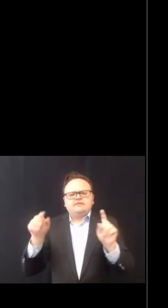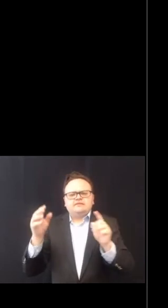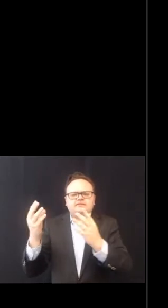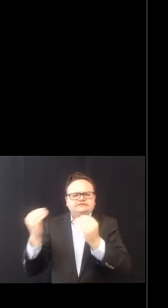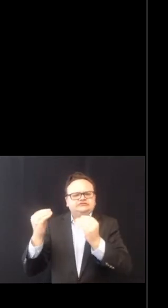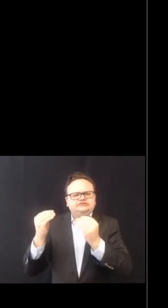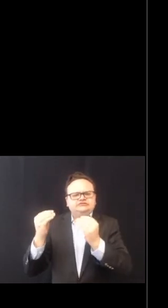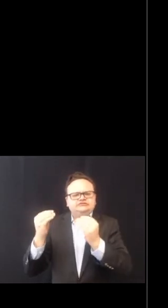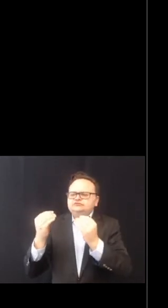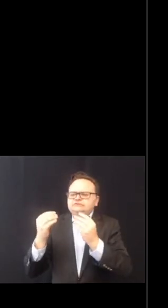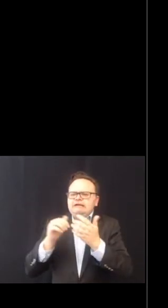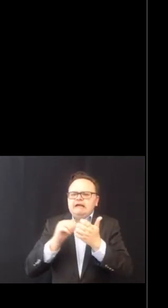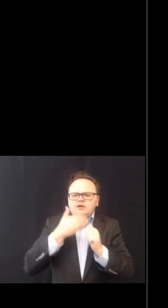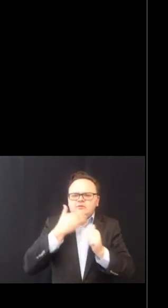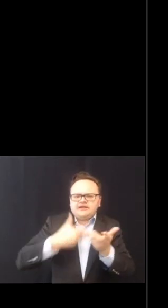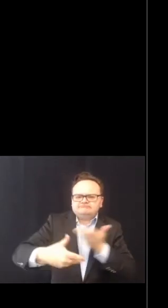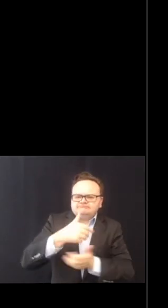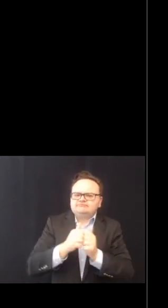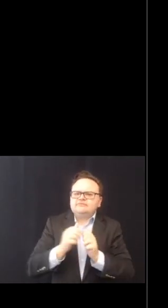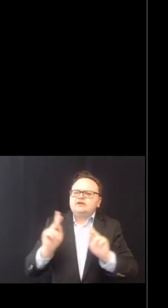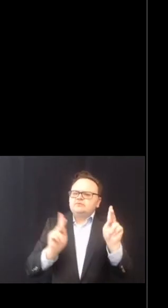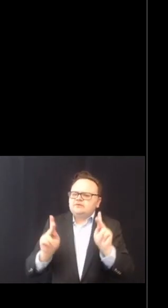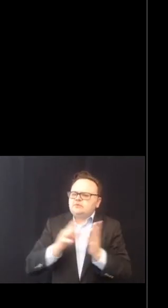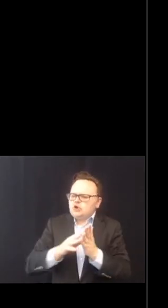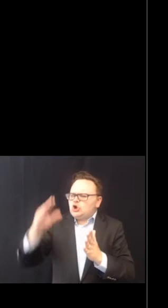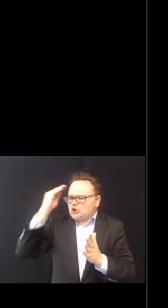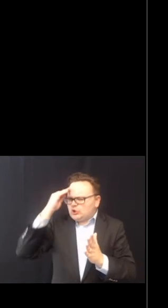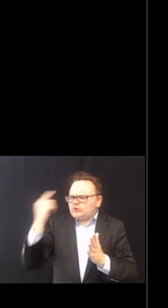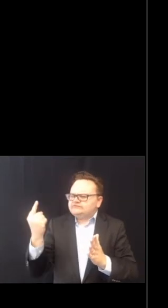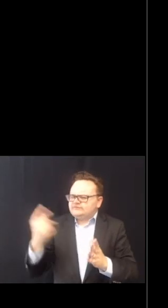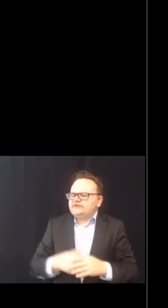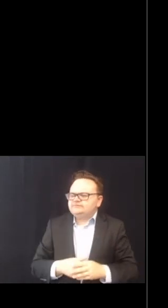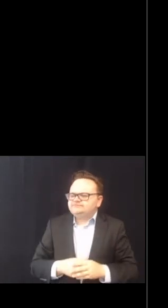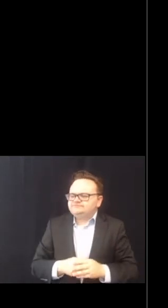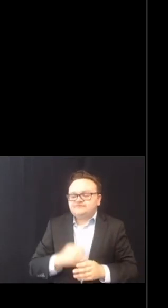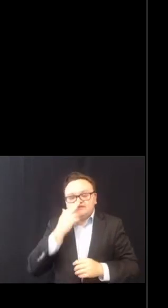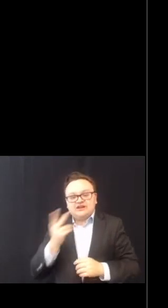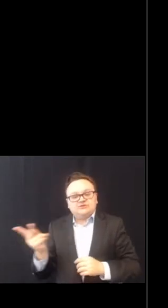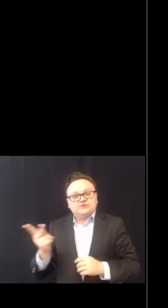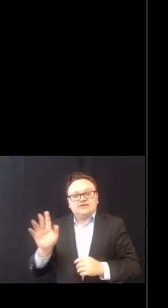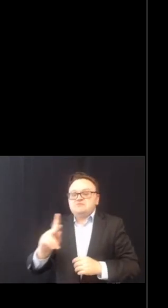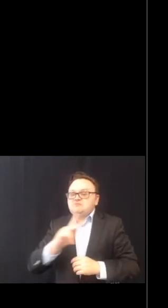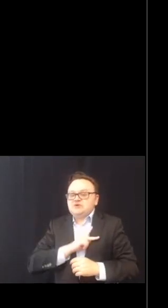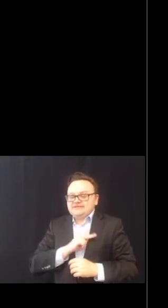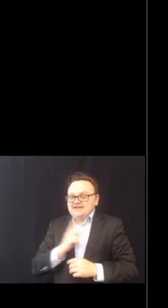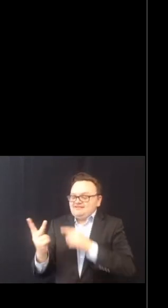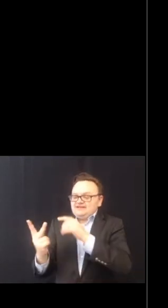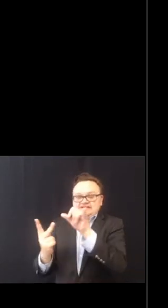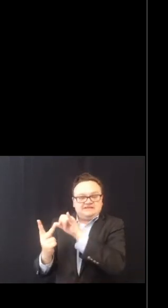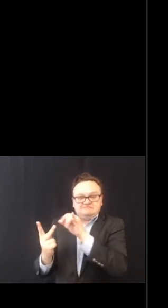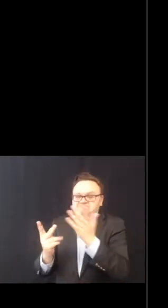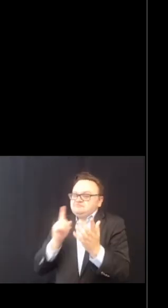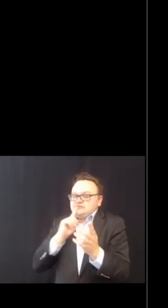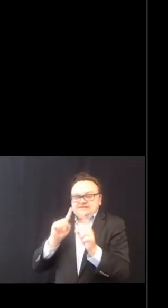with people. Caitlin and Jacob both have such different personalities that it's been interesting seeing the way